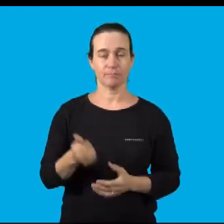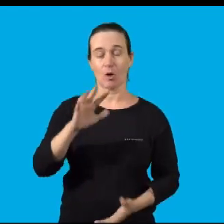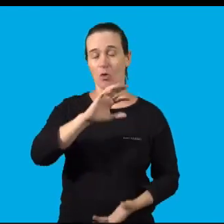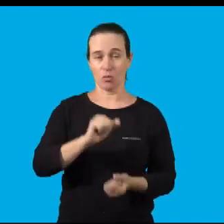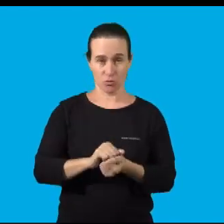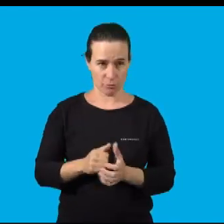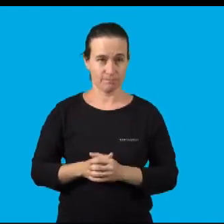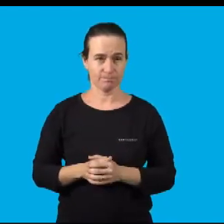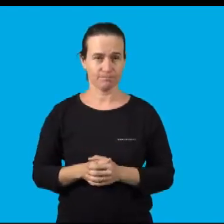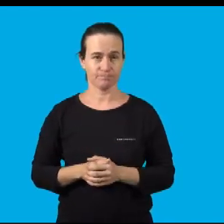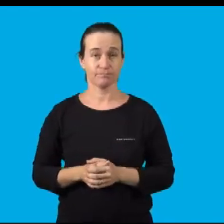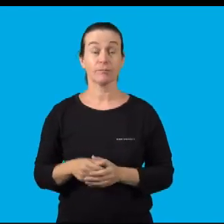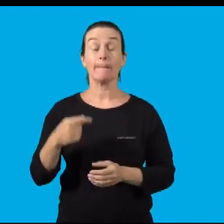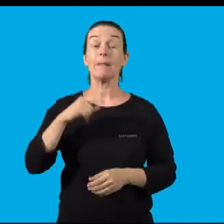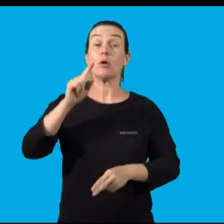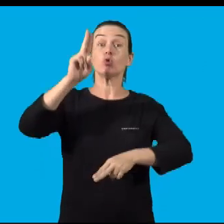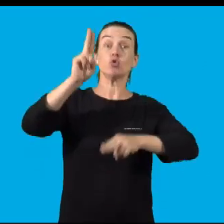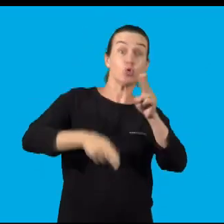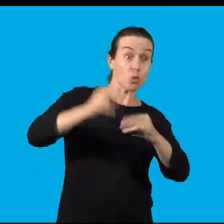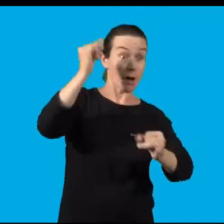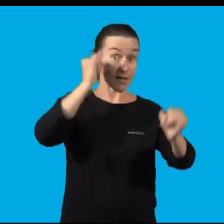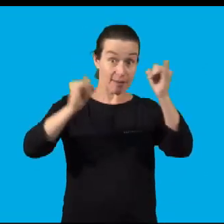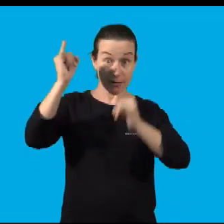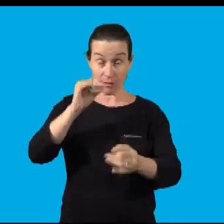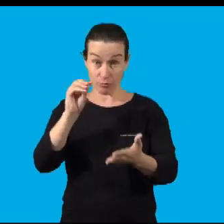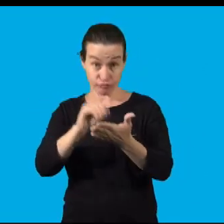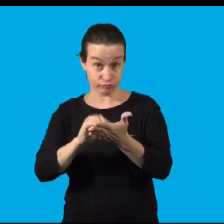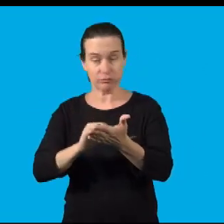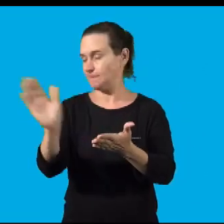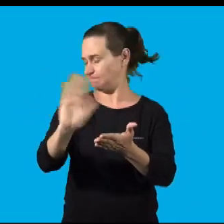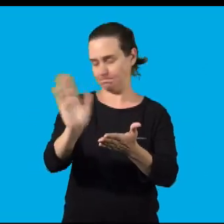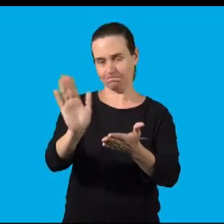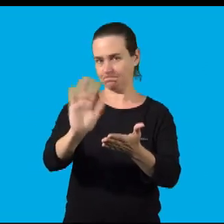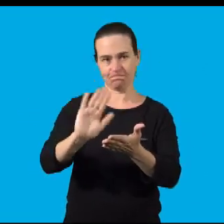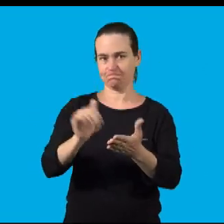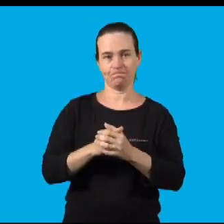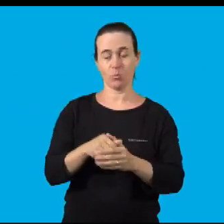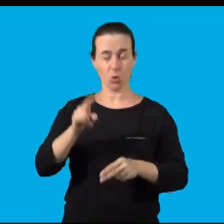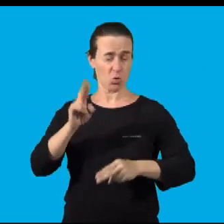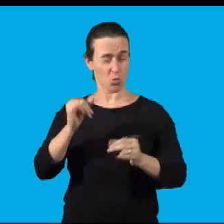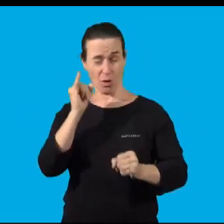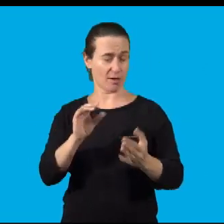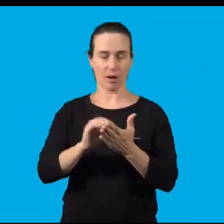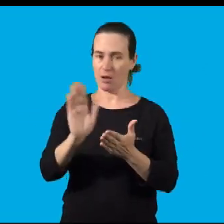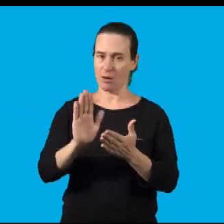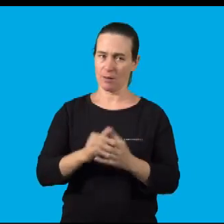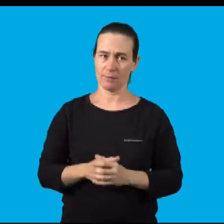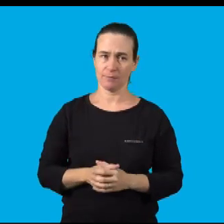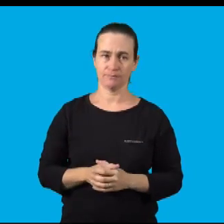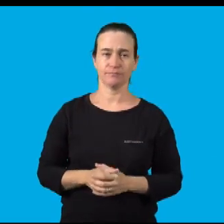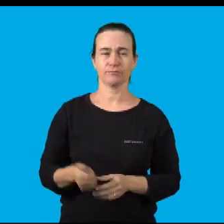The conclusion. Do not introduce new facts into your conclusion. So do not have any new